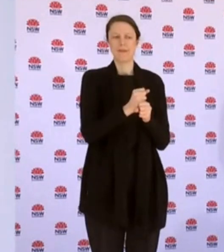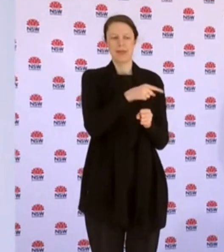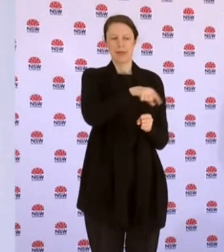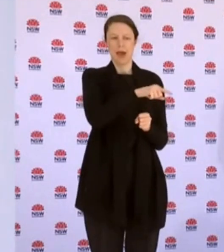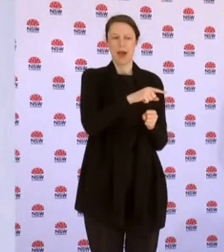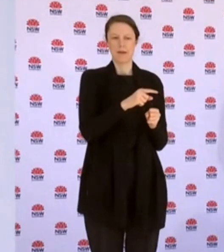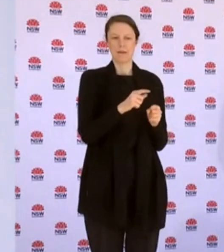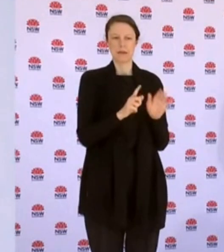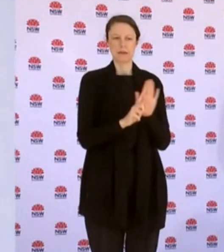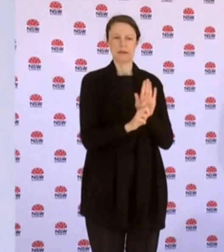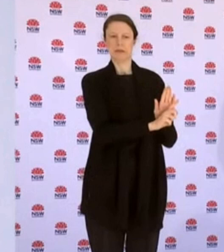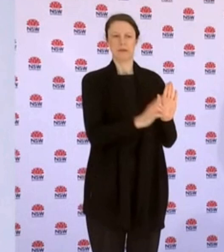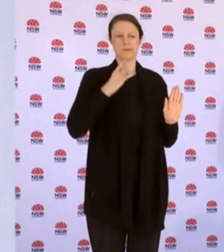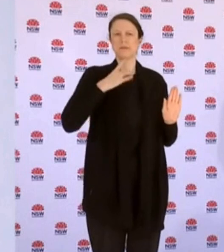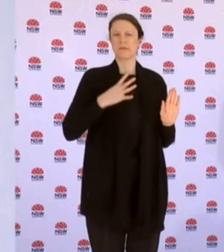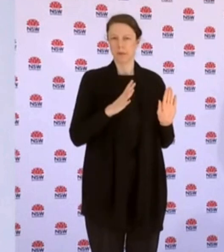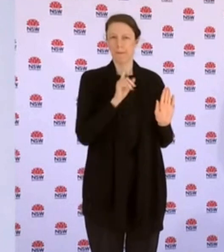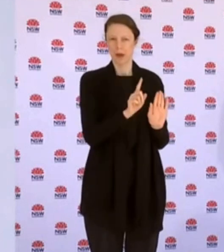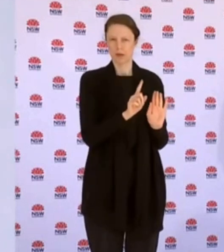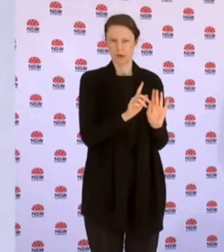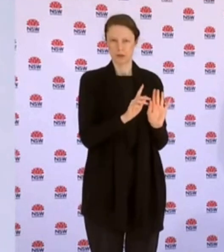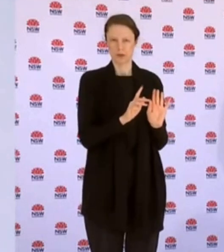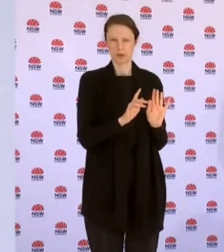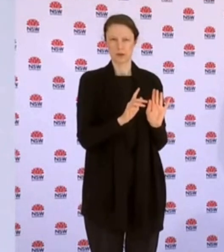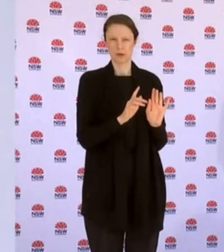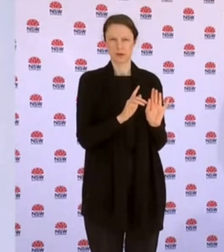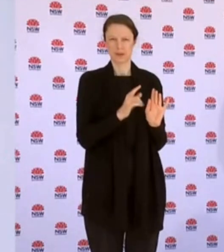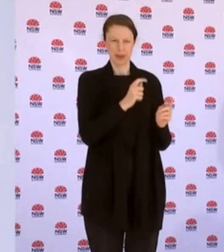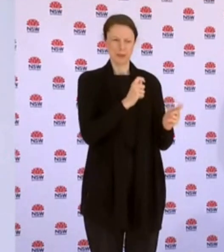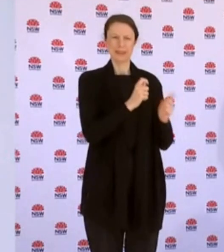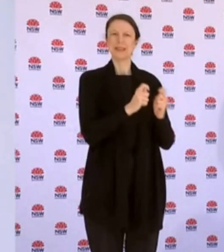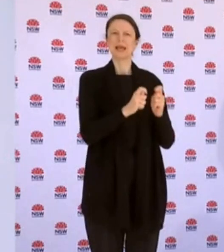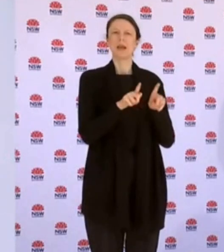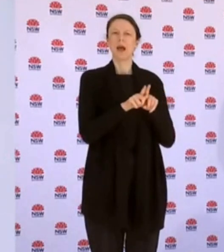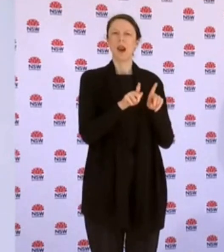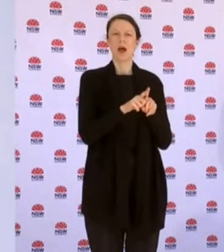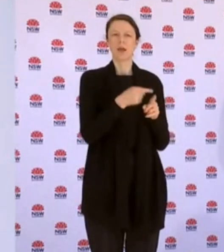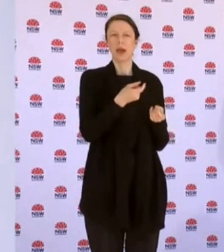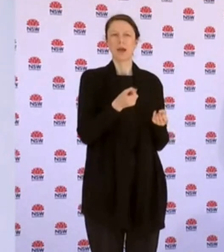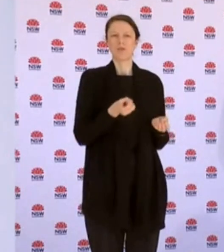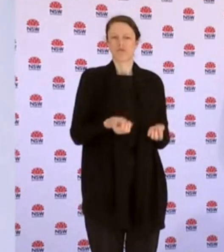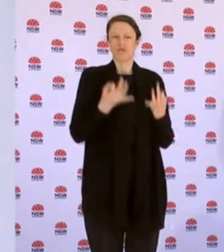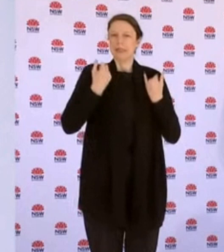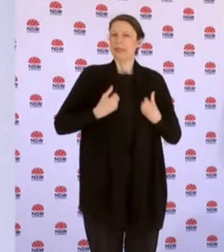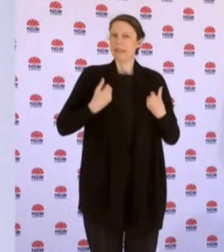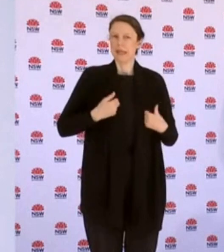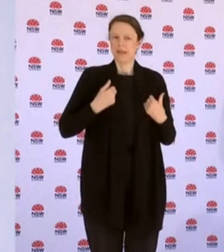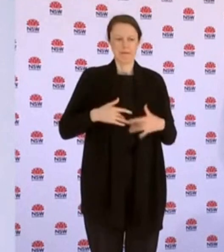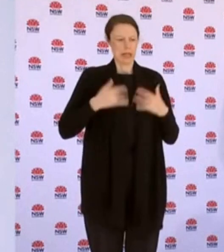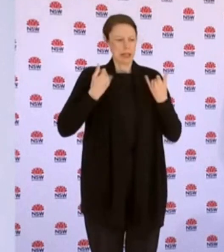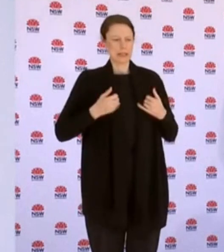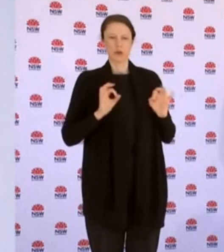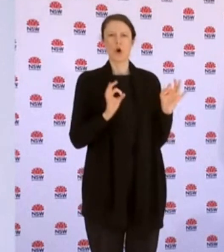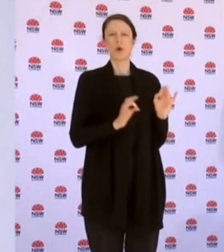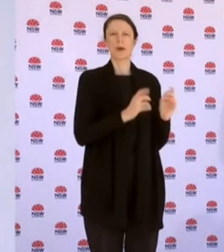outcome resolved. So as I understand, that person was picked up as part of surveillance testing or didn't have any symptoms.